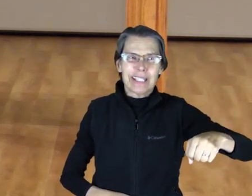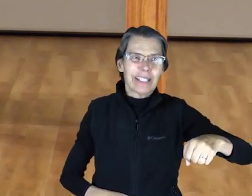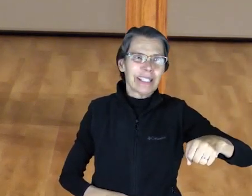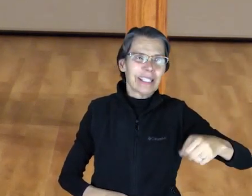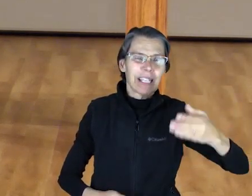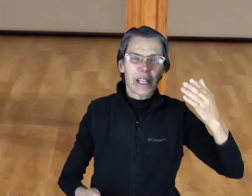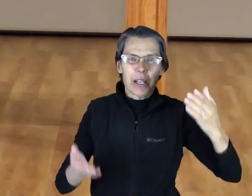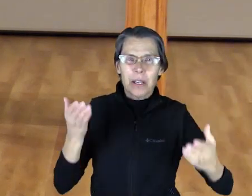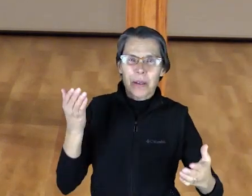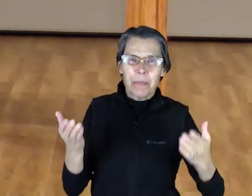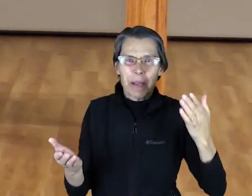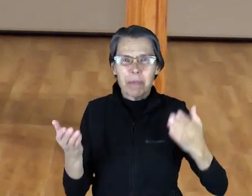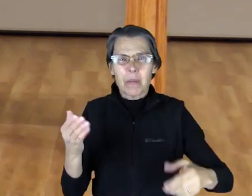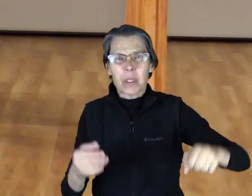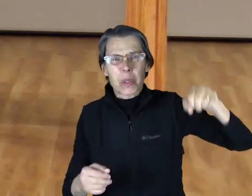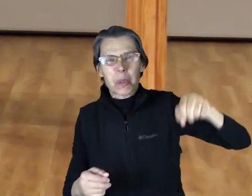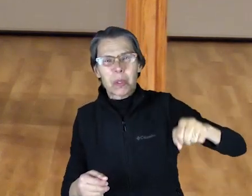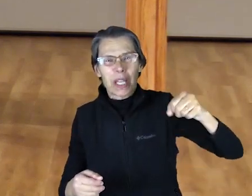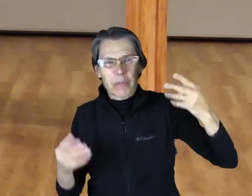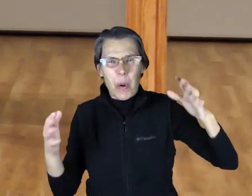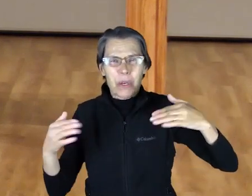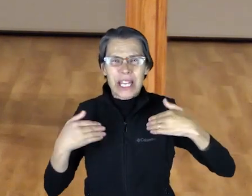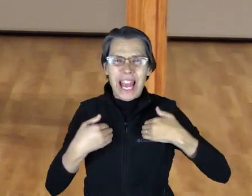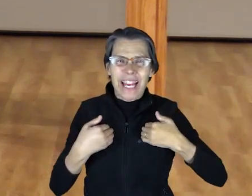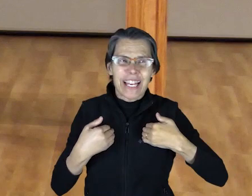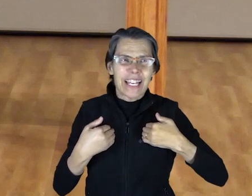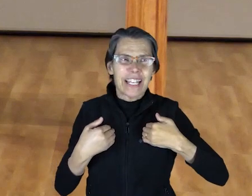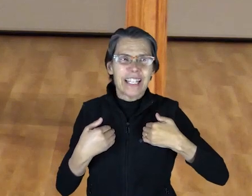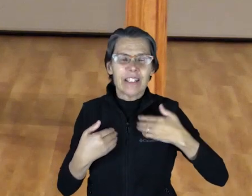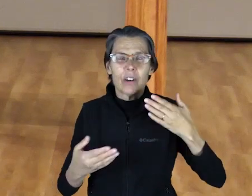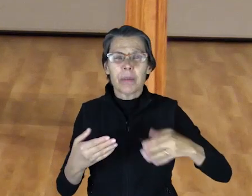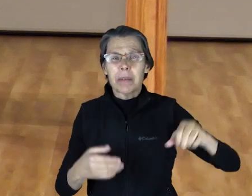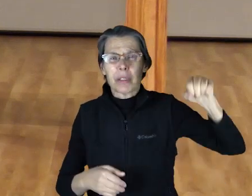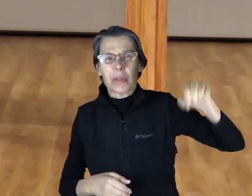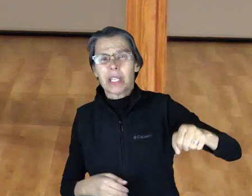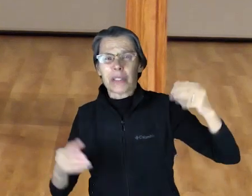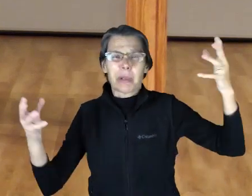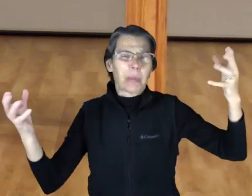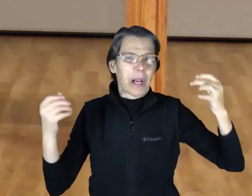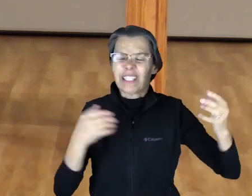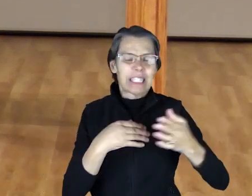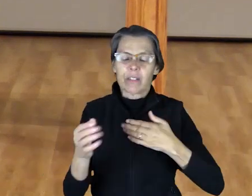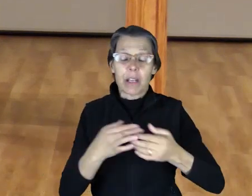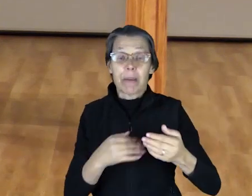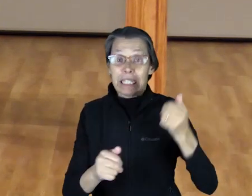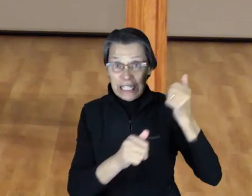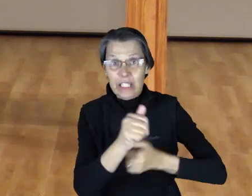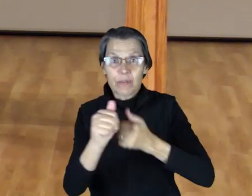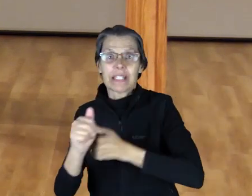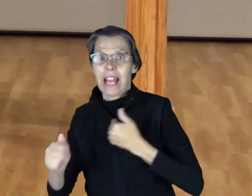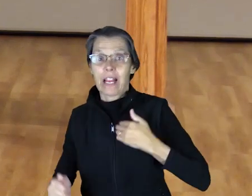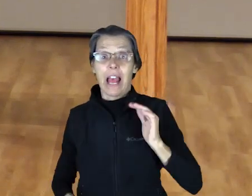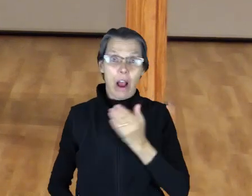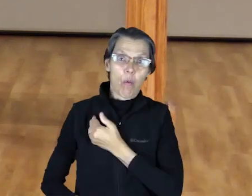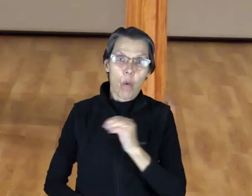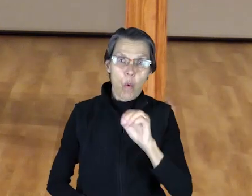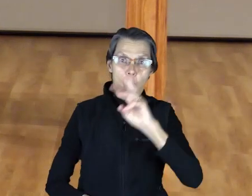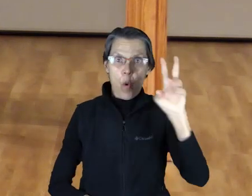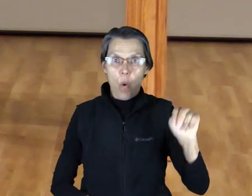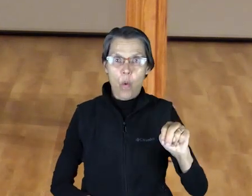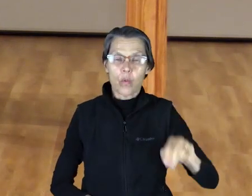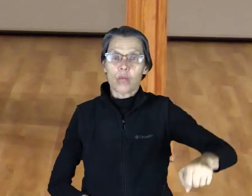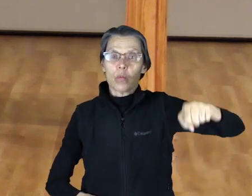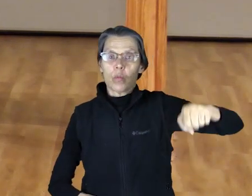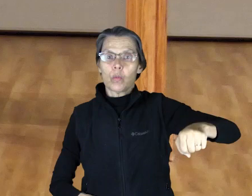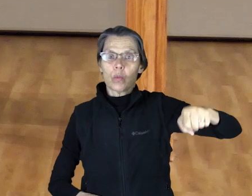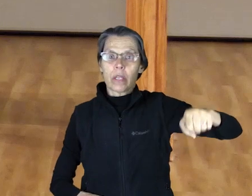that suitcase being anything we wanted it to be. Maybe a suitcase we had had in our lives or we still have, or maybe it was a suitcase we dreamed about having.